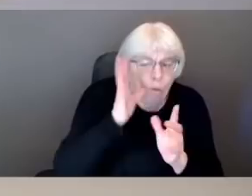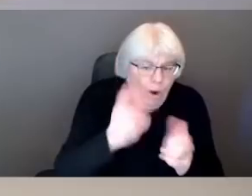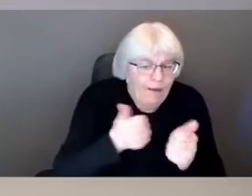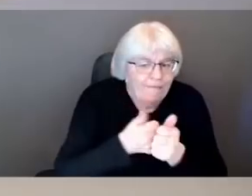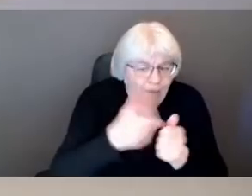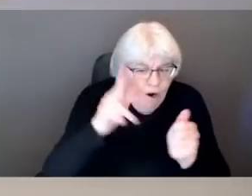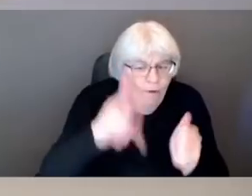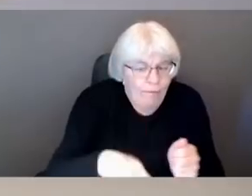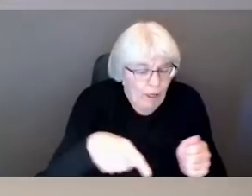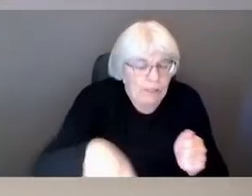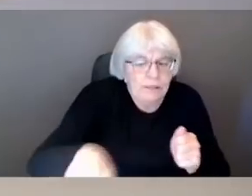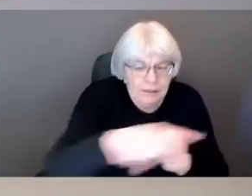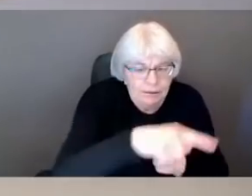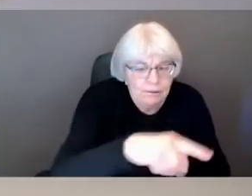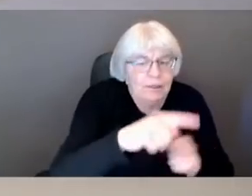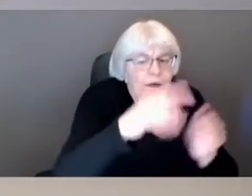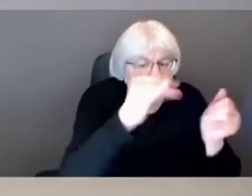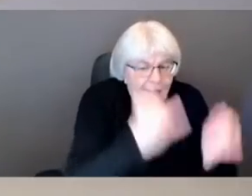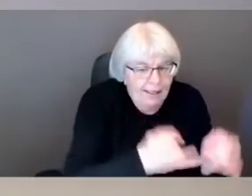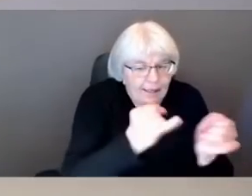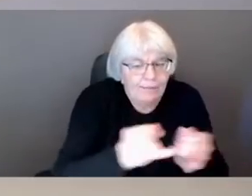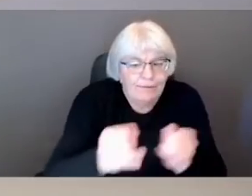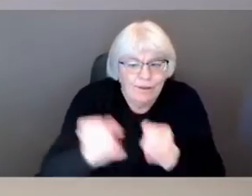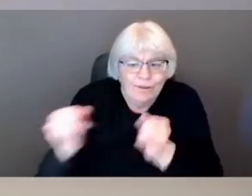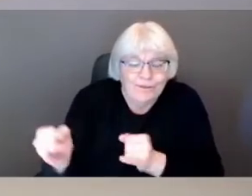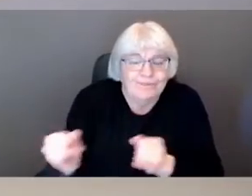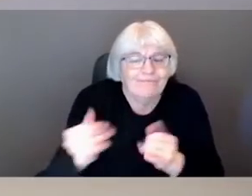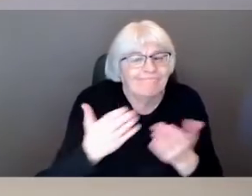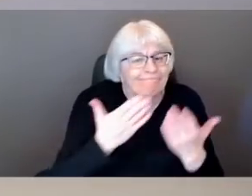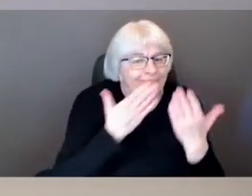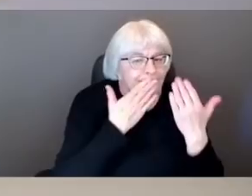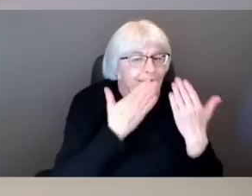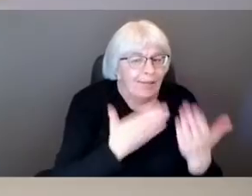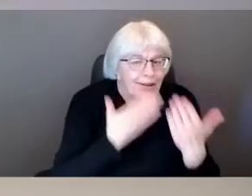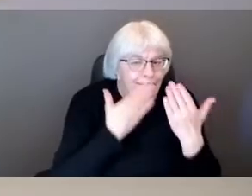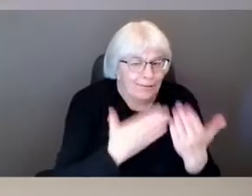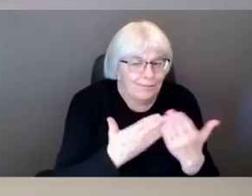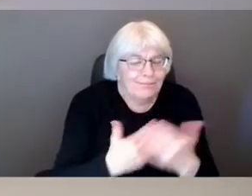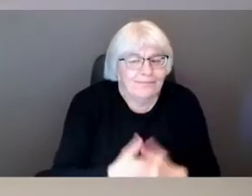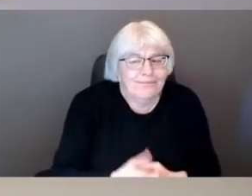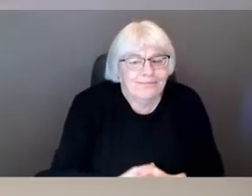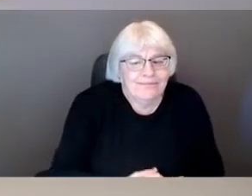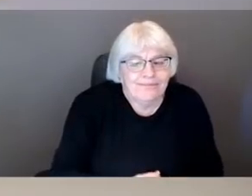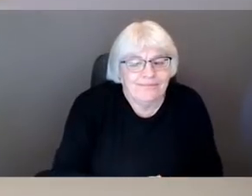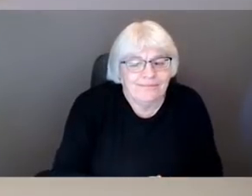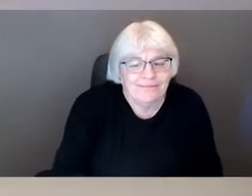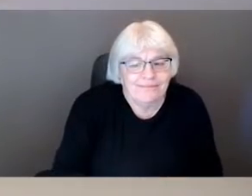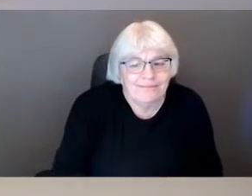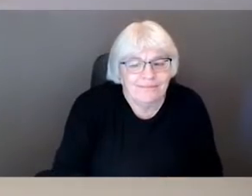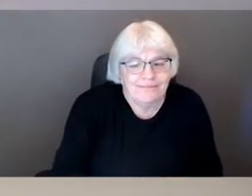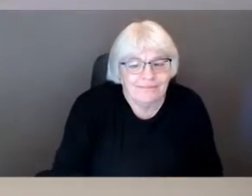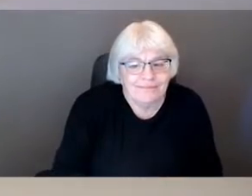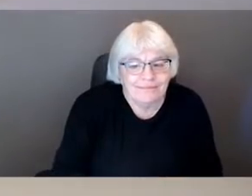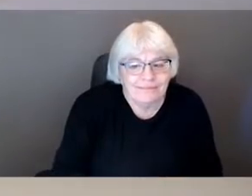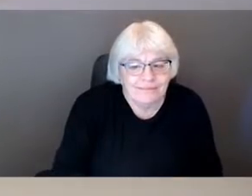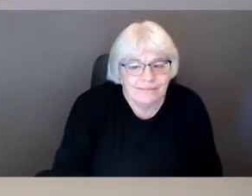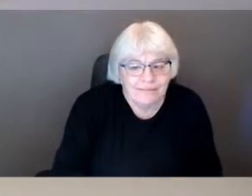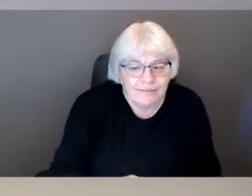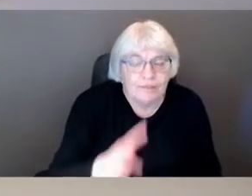Okay. Hello, bonjour. Bonjour, Dr. Morrison. Tout d'abord, en français, quelle